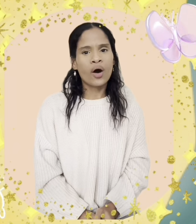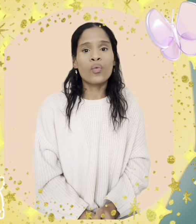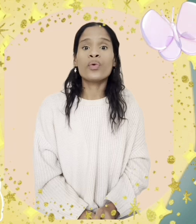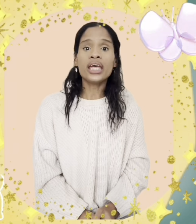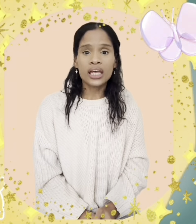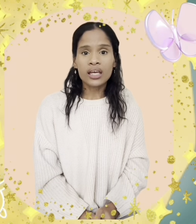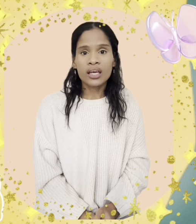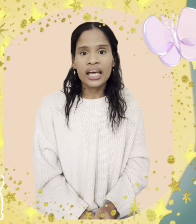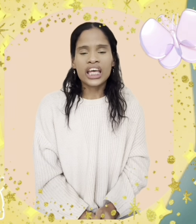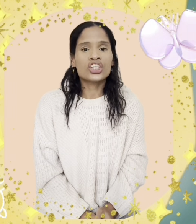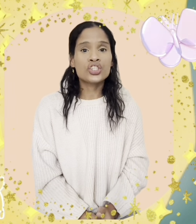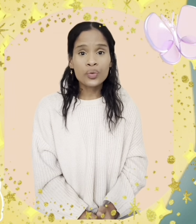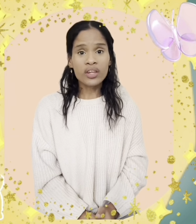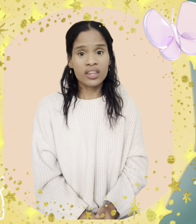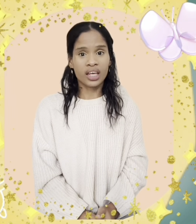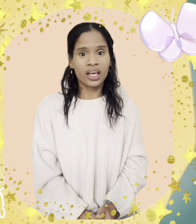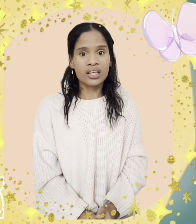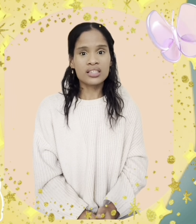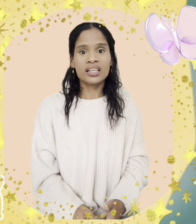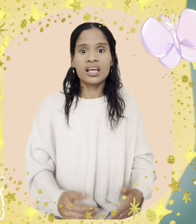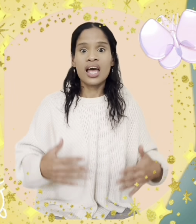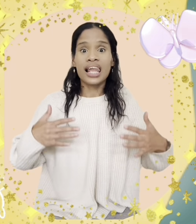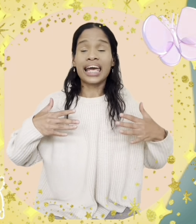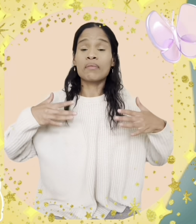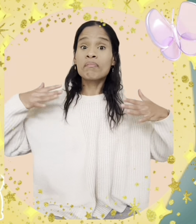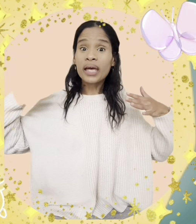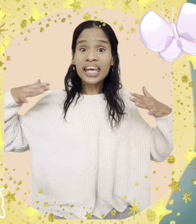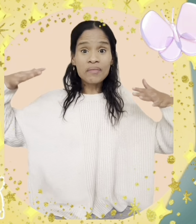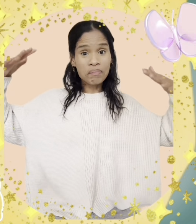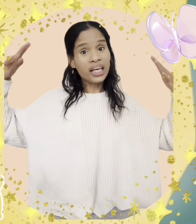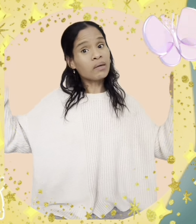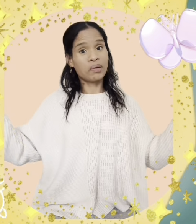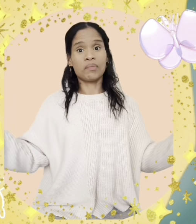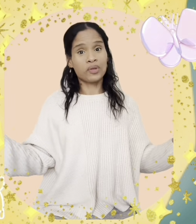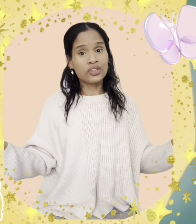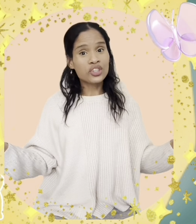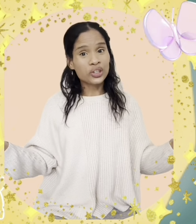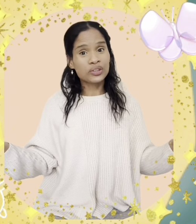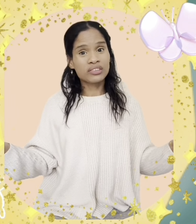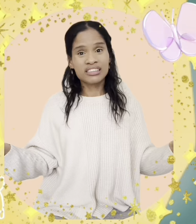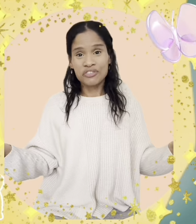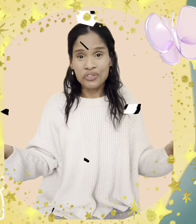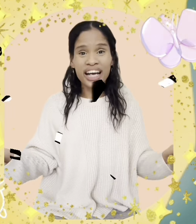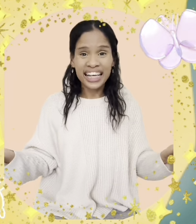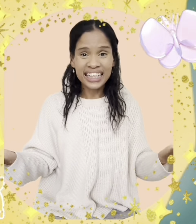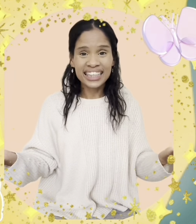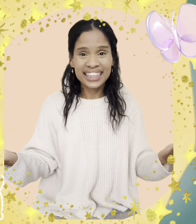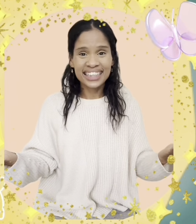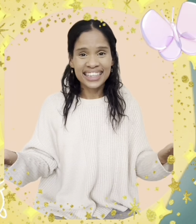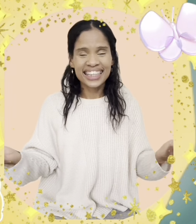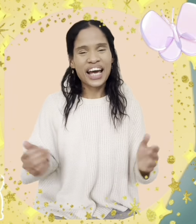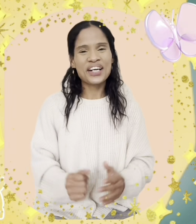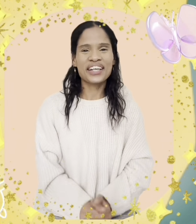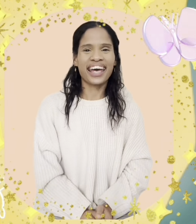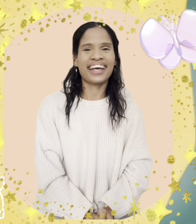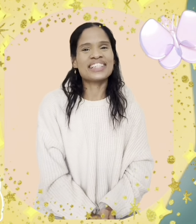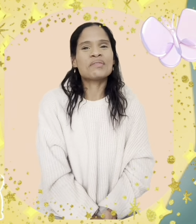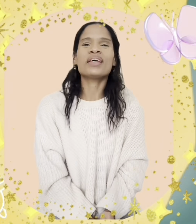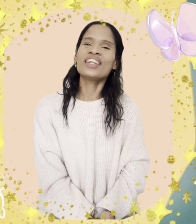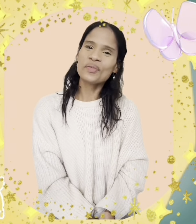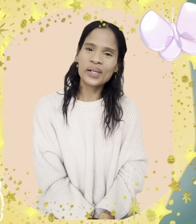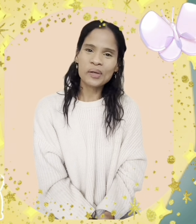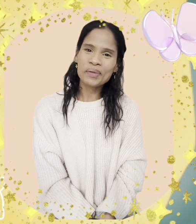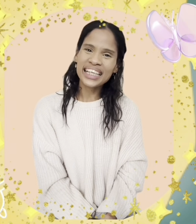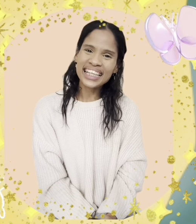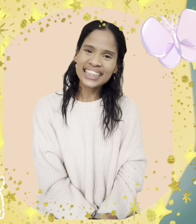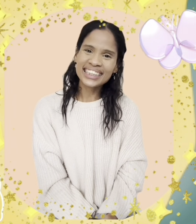so that we can do the things like big, big people do, right? Okay,